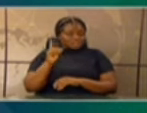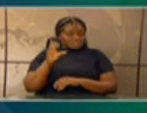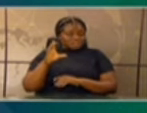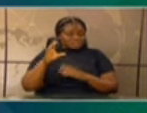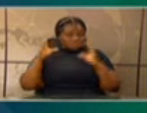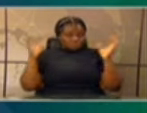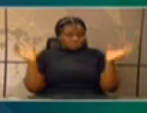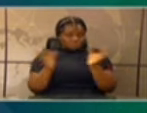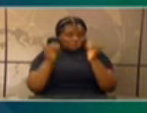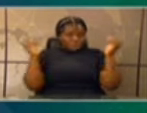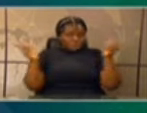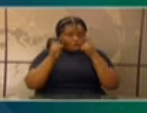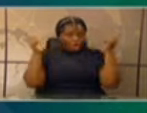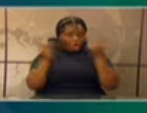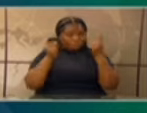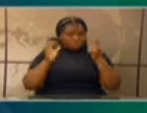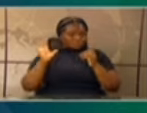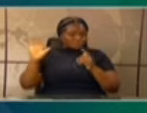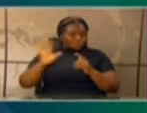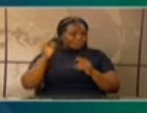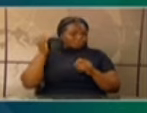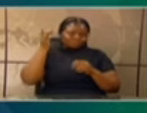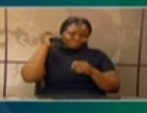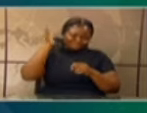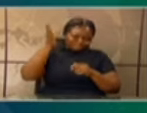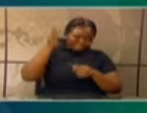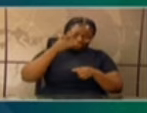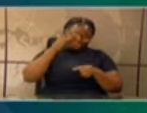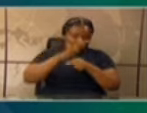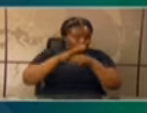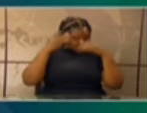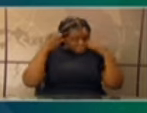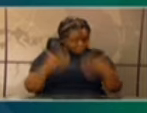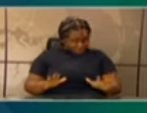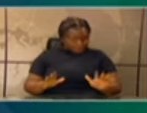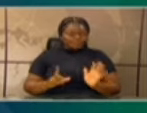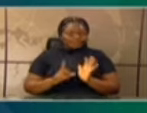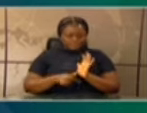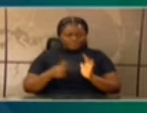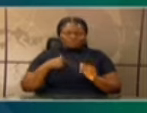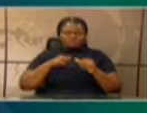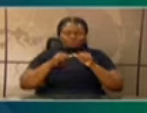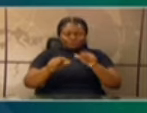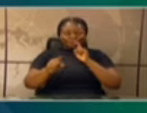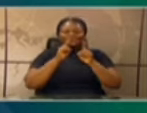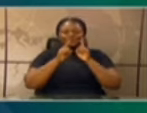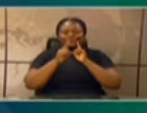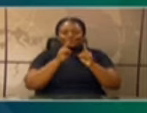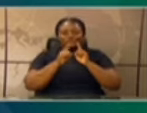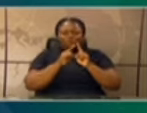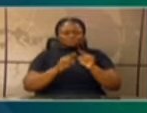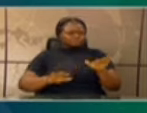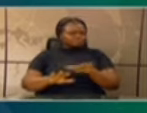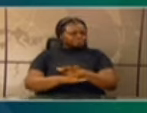manifesto, no, full one, no, every year. And,